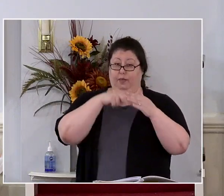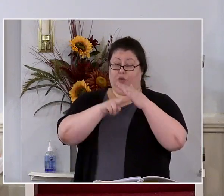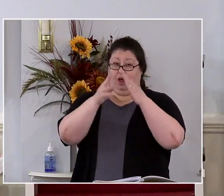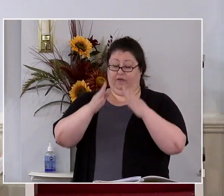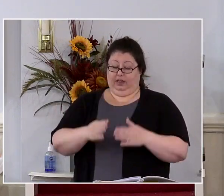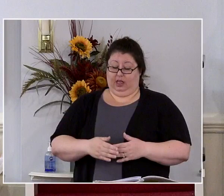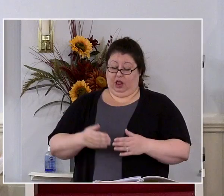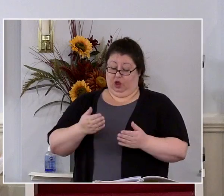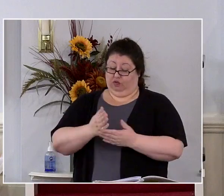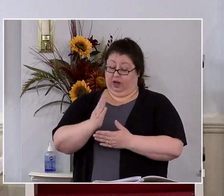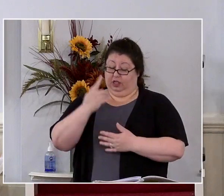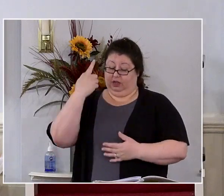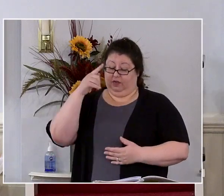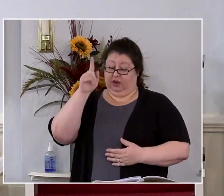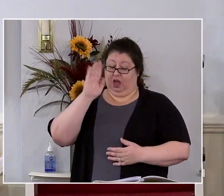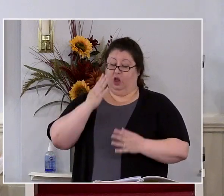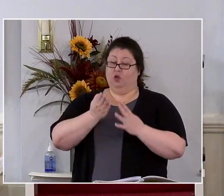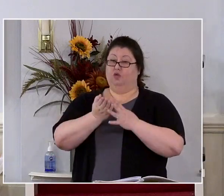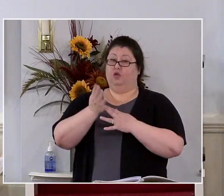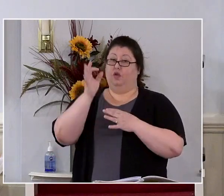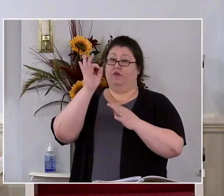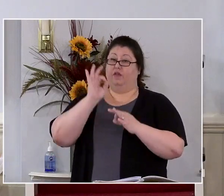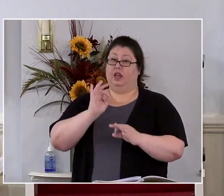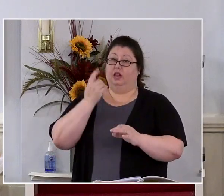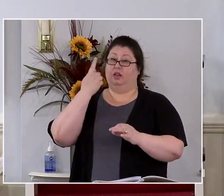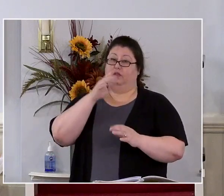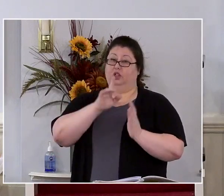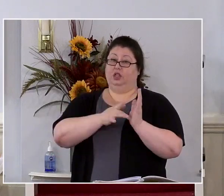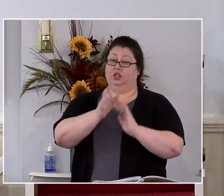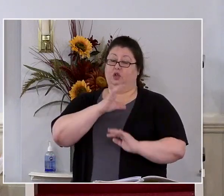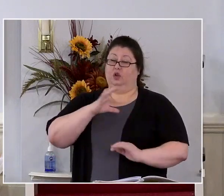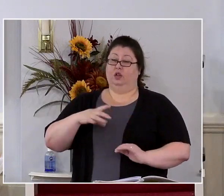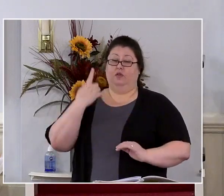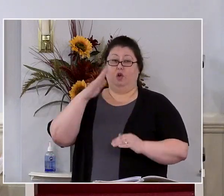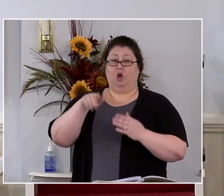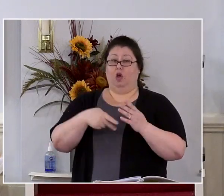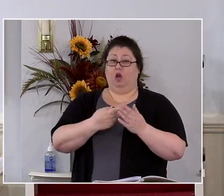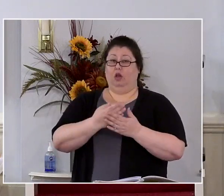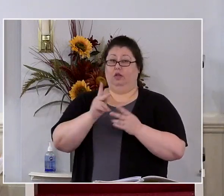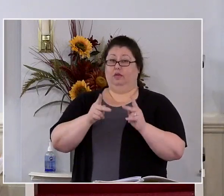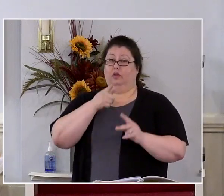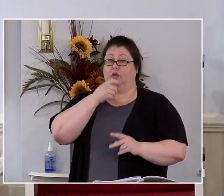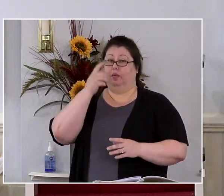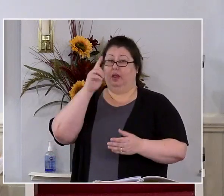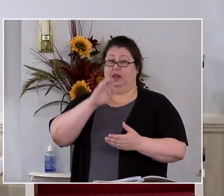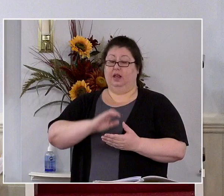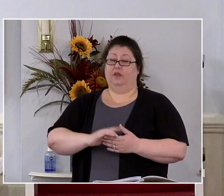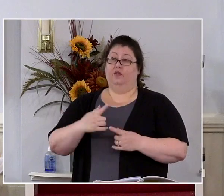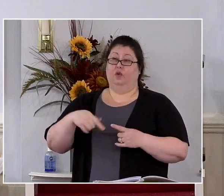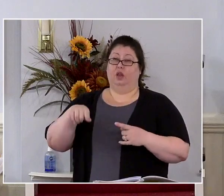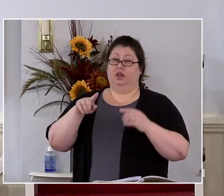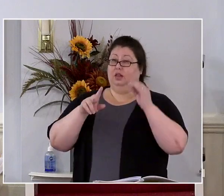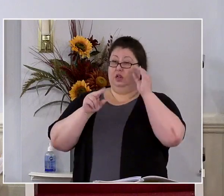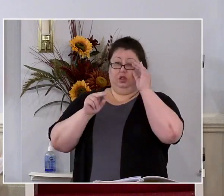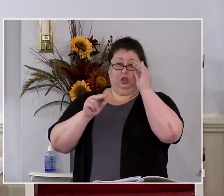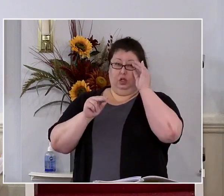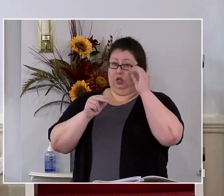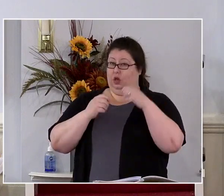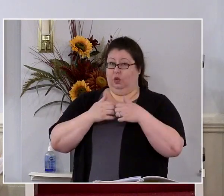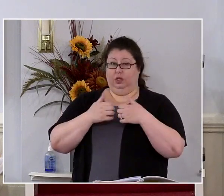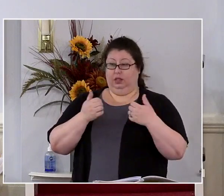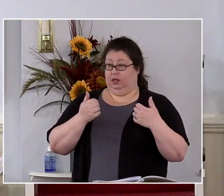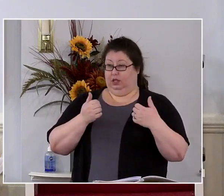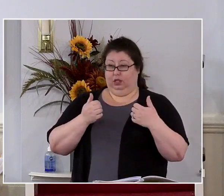the righteousness of God through faith in Jesus Christ for all who believe. For there is no